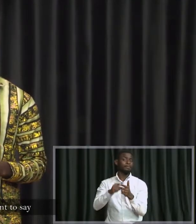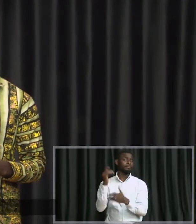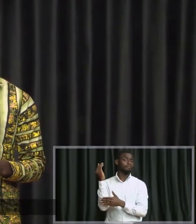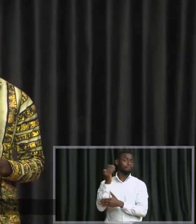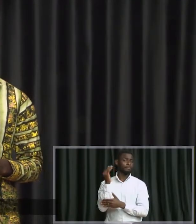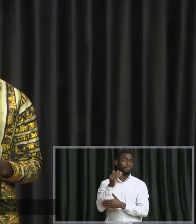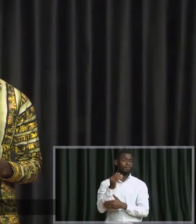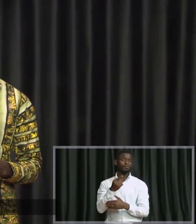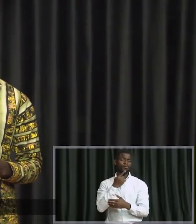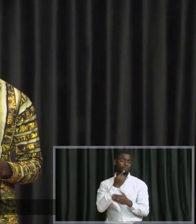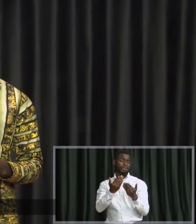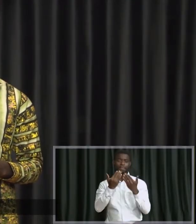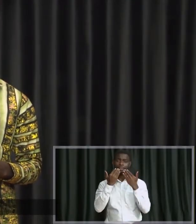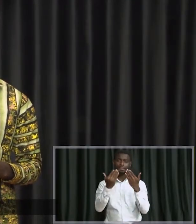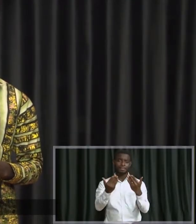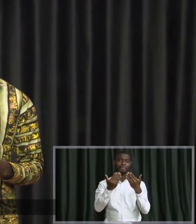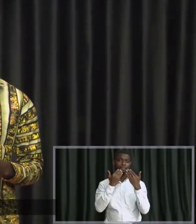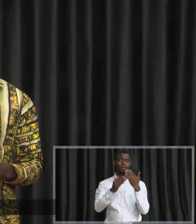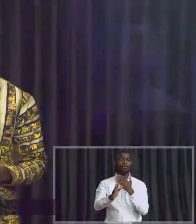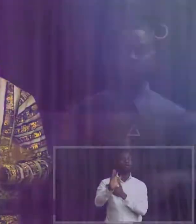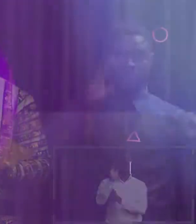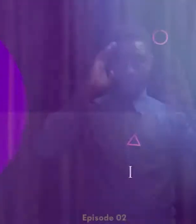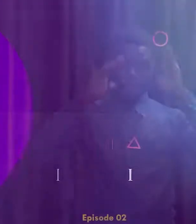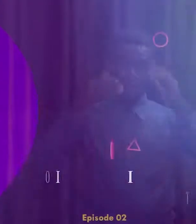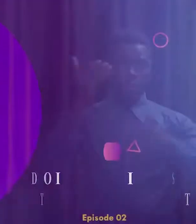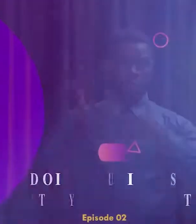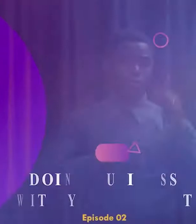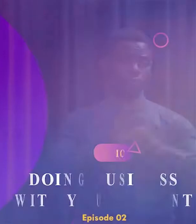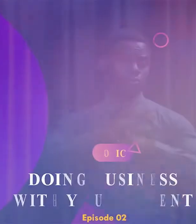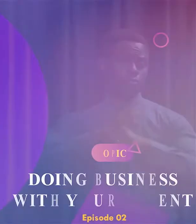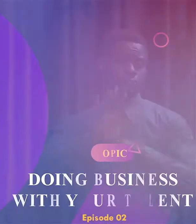ebe seka si ye dawa se nenyami ishrao